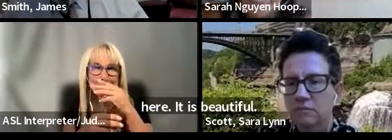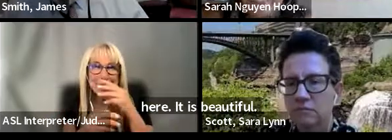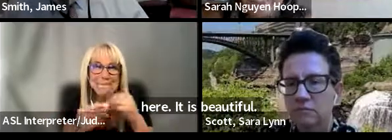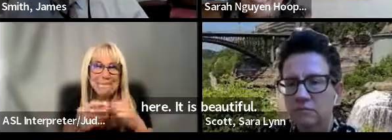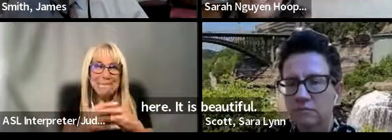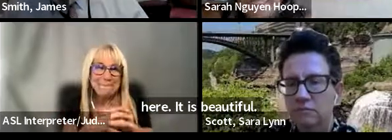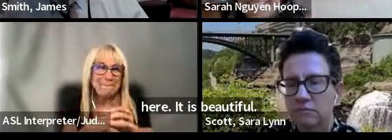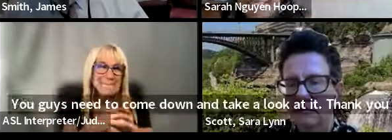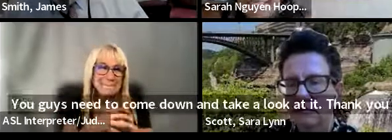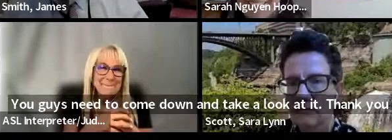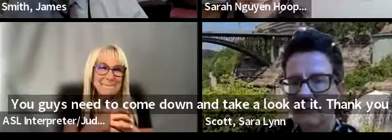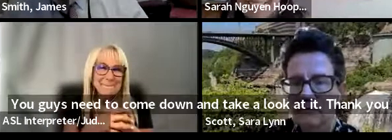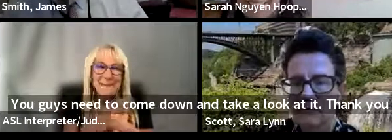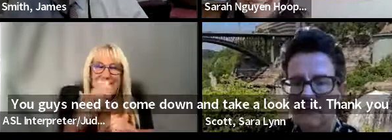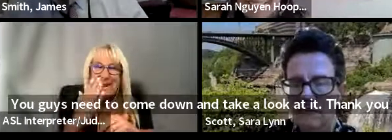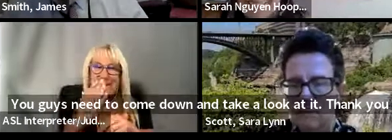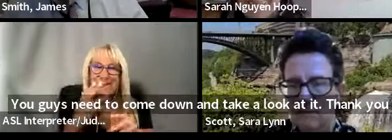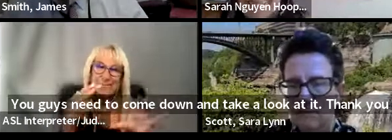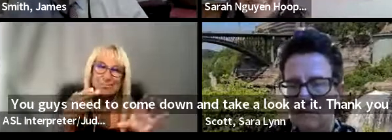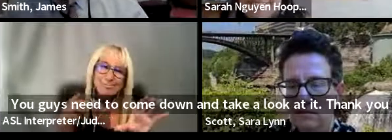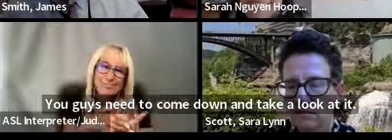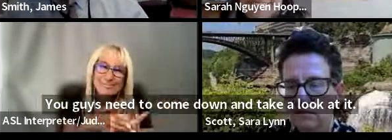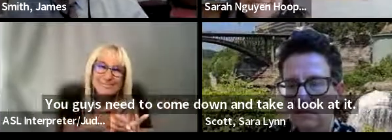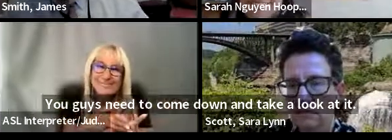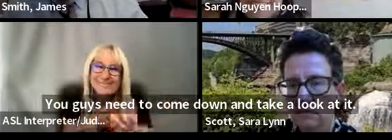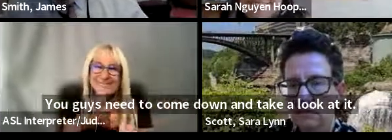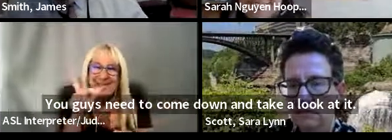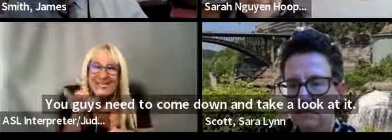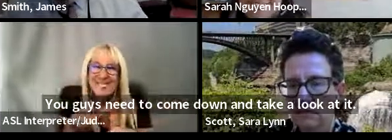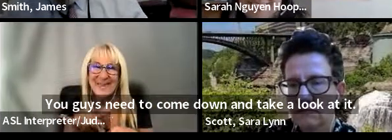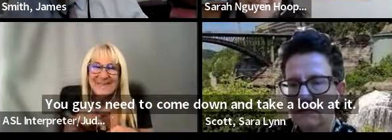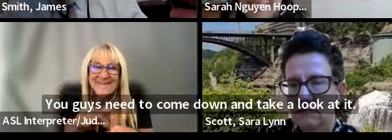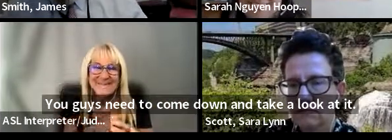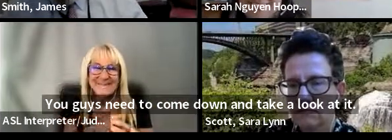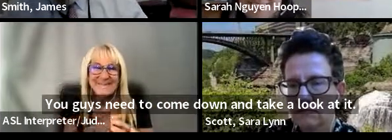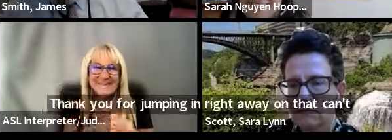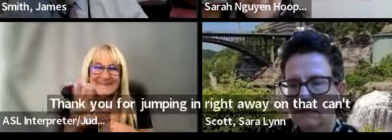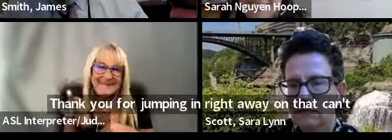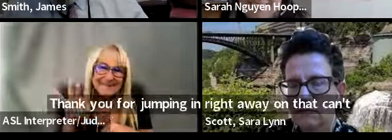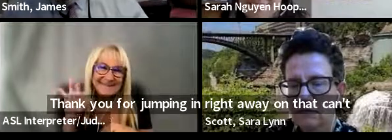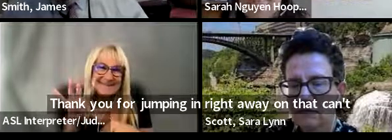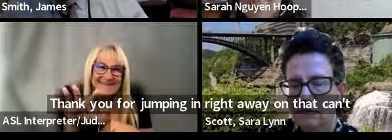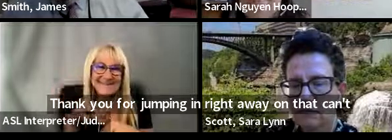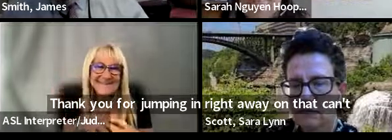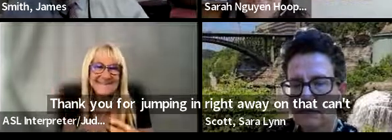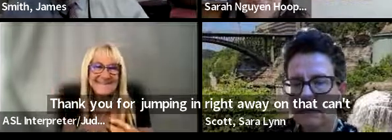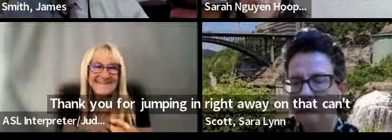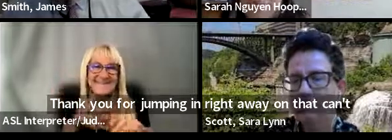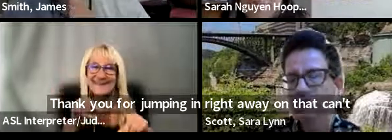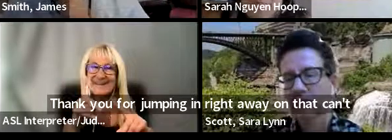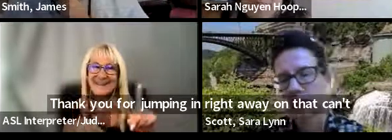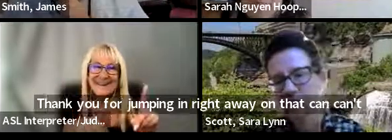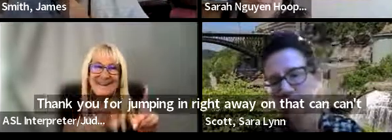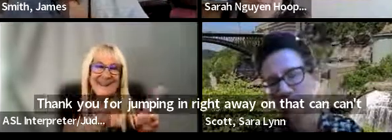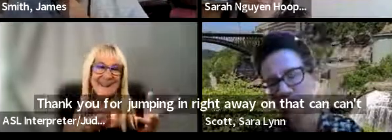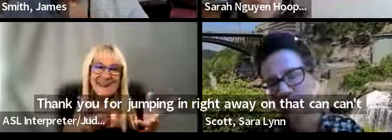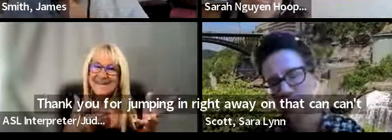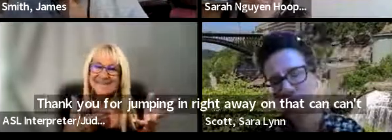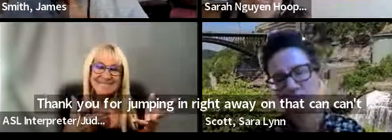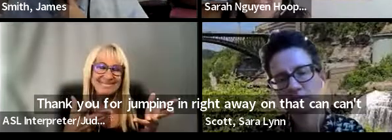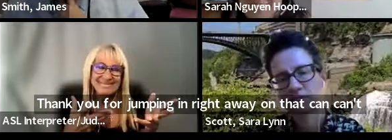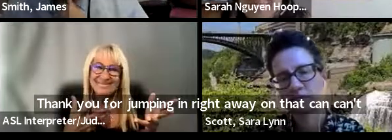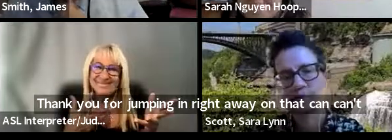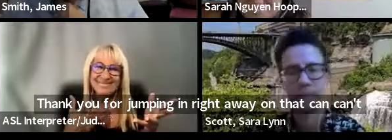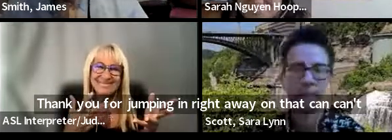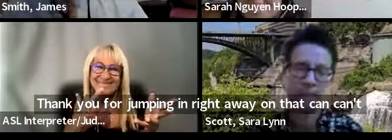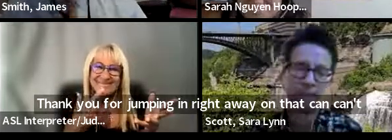it. Thank you for jumping in right away on that. Can't call him out, Eric. You can't do